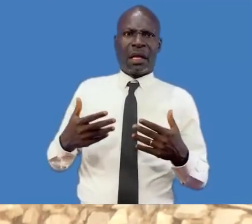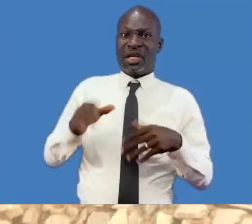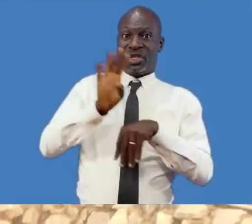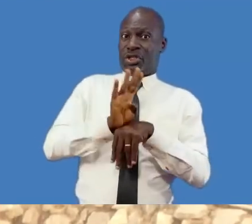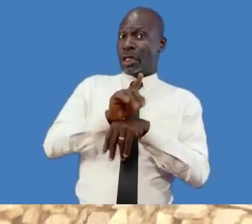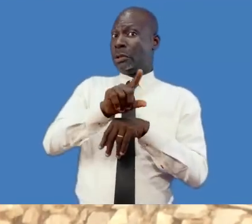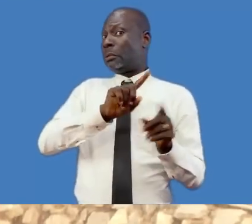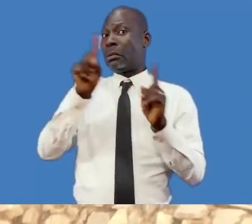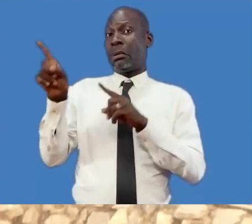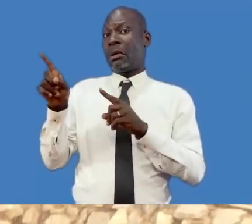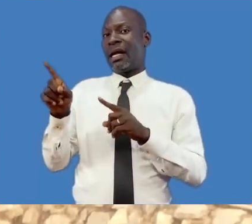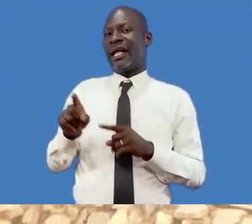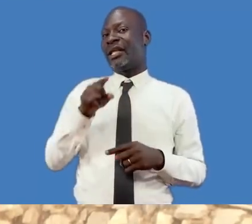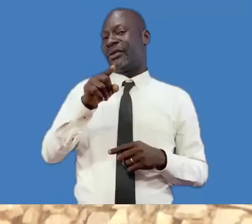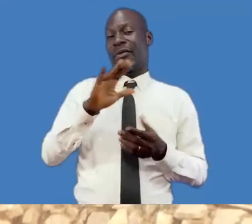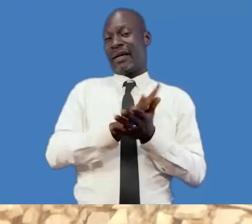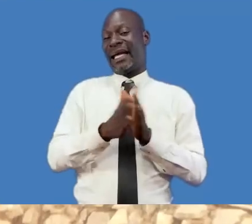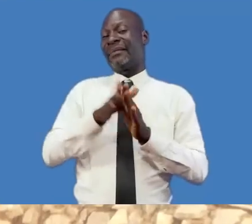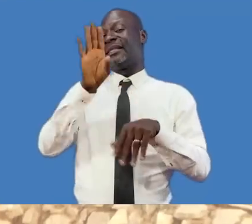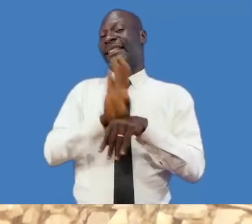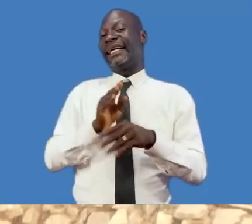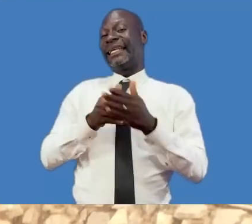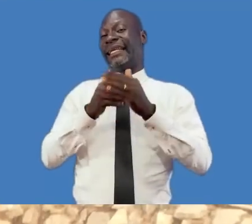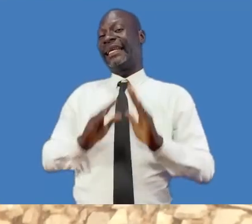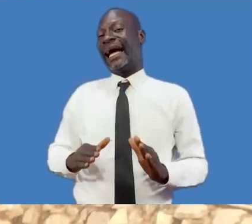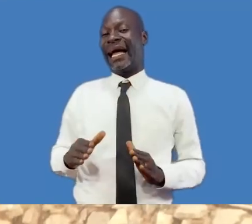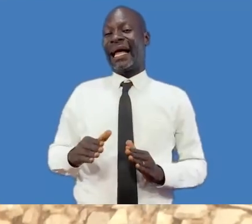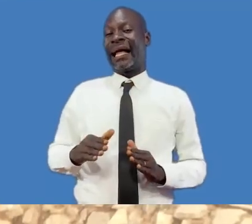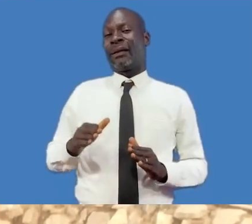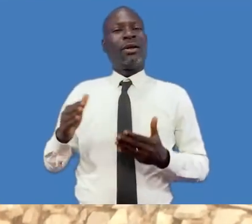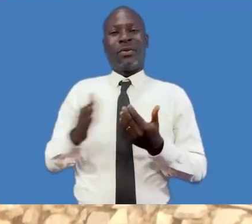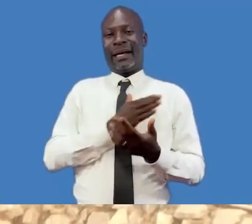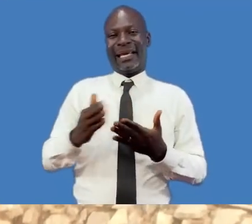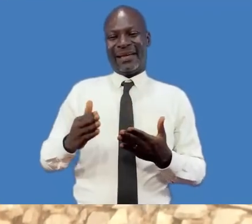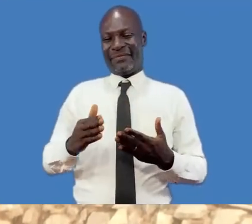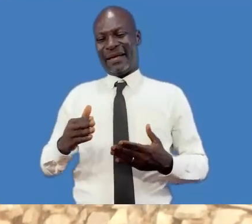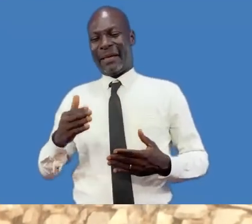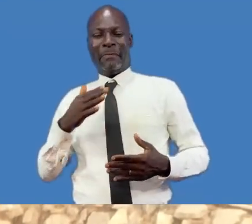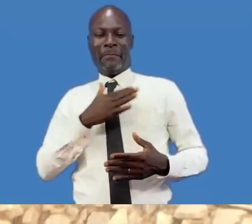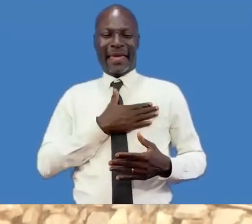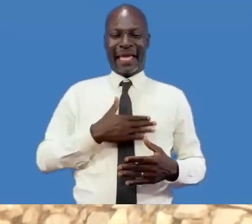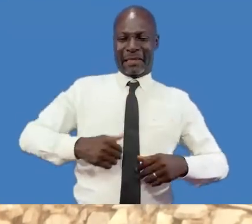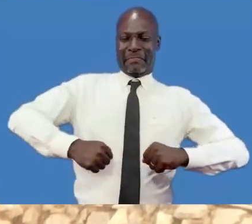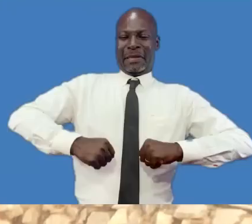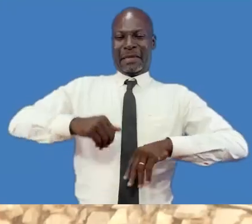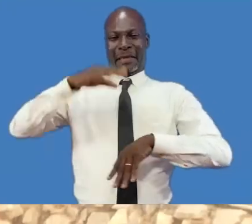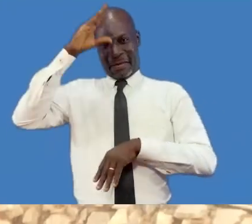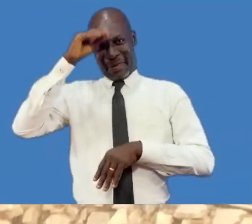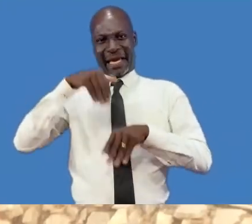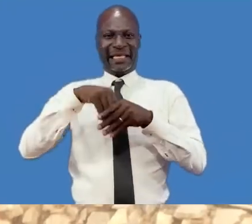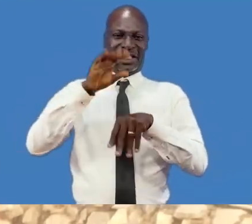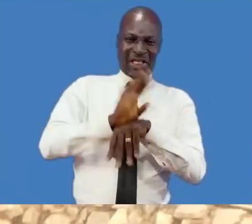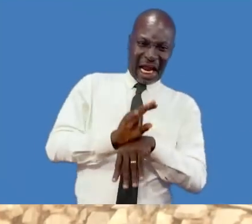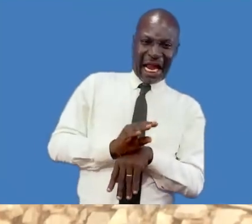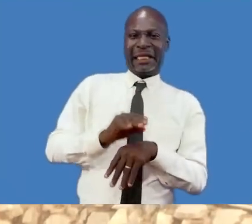na wo kɔɔyɛ, ɛne ɛyɛ asɔre pani, ɛna mo a mo yɛ ɛmaakuo yɛ ɔmaakuo pani, ɛna me yɛ tresra, ɛna me yɛ committee ni,